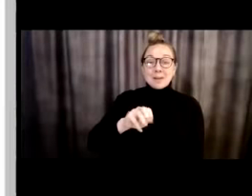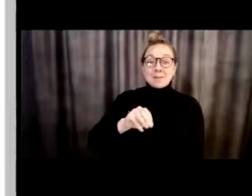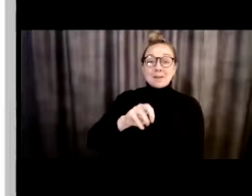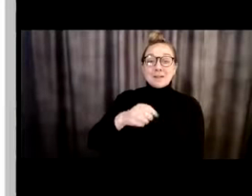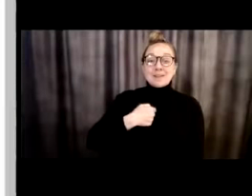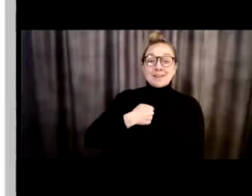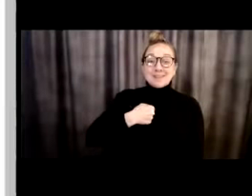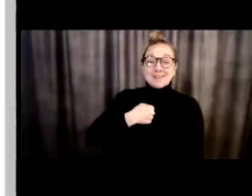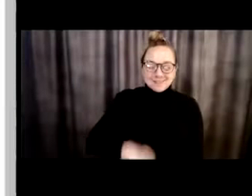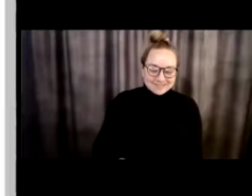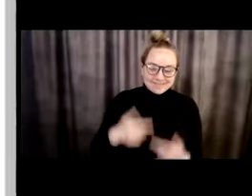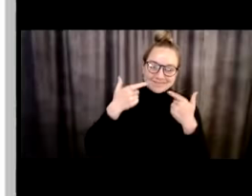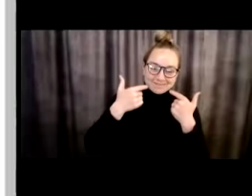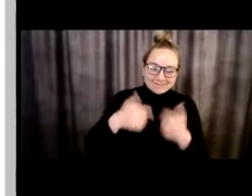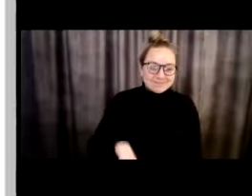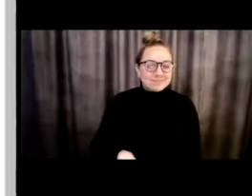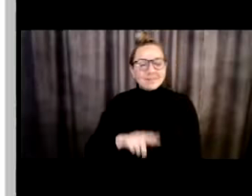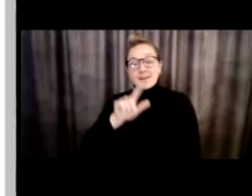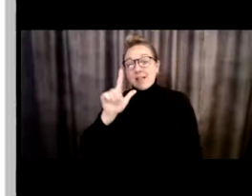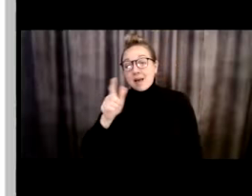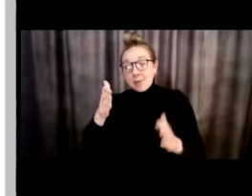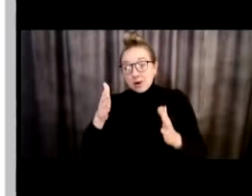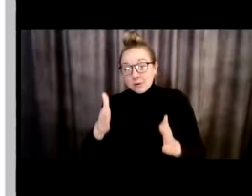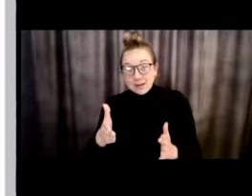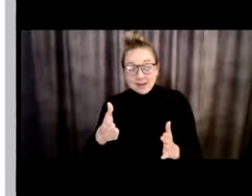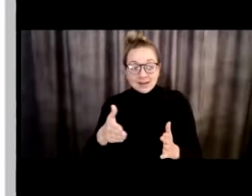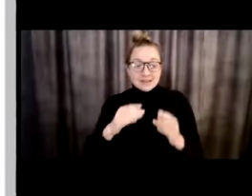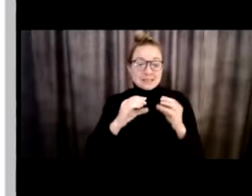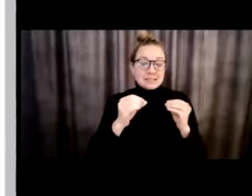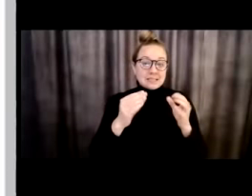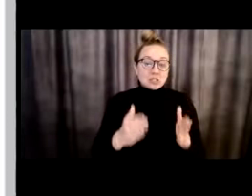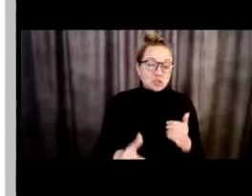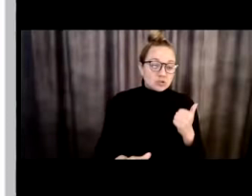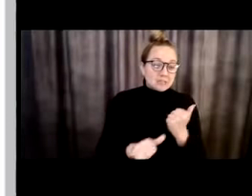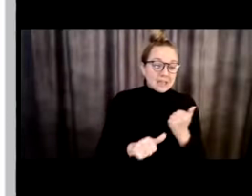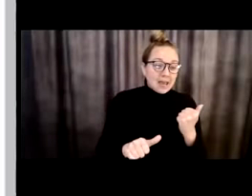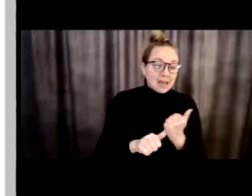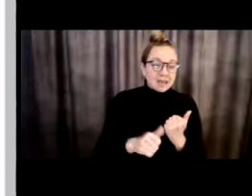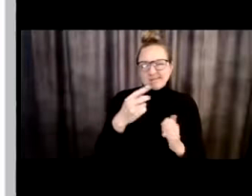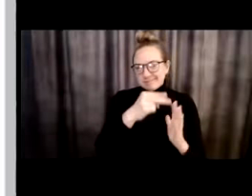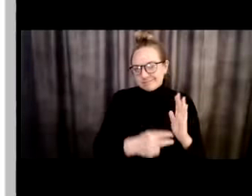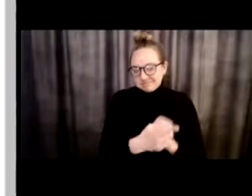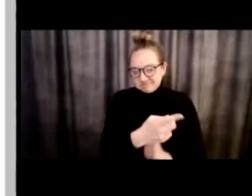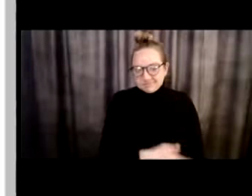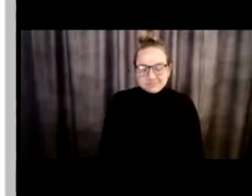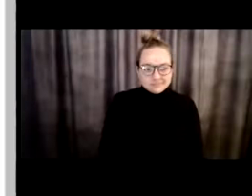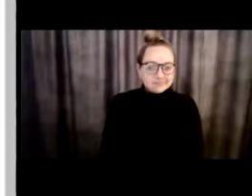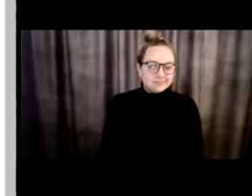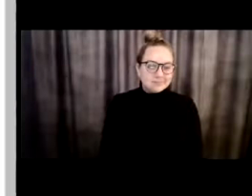Librarians, teachers' aides, school administration, business leaders, union